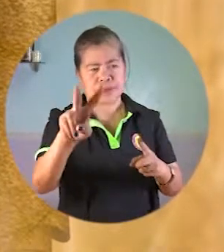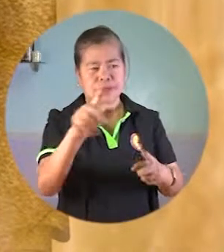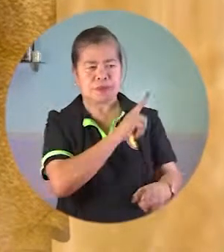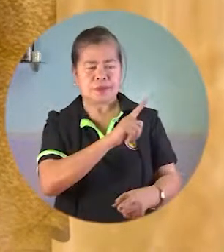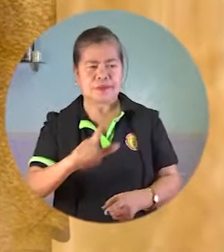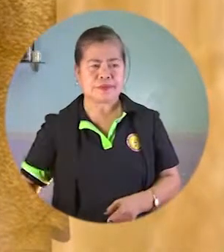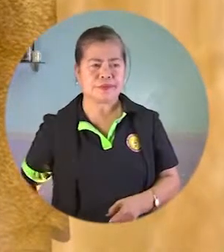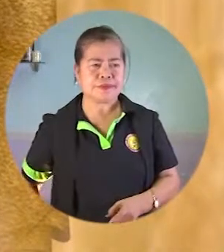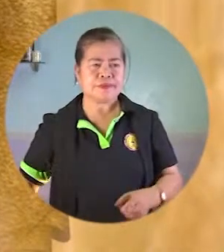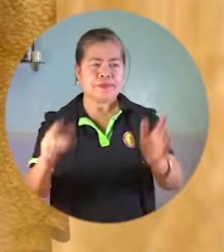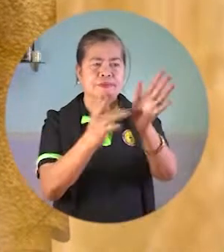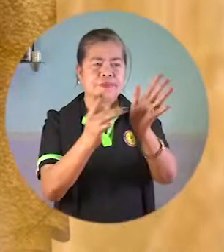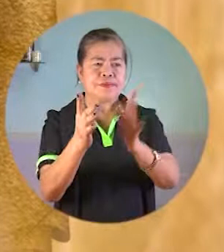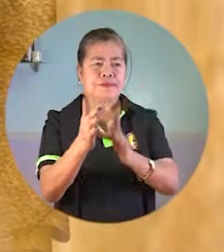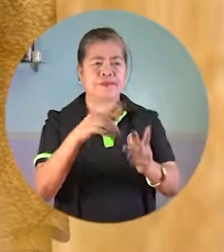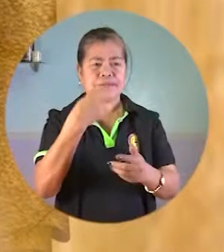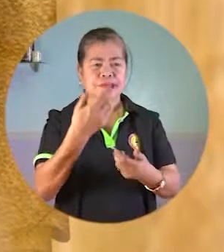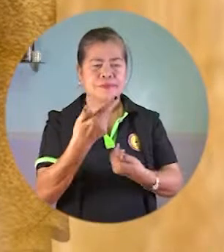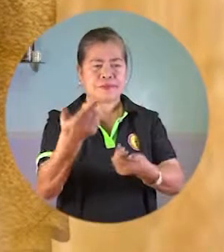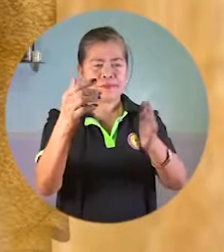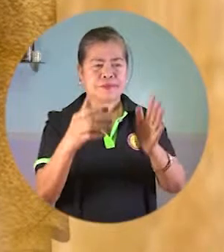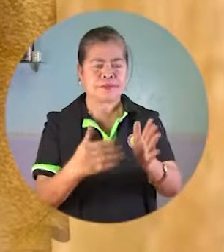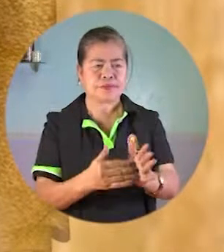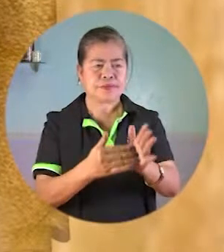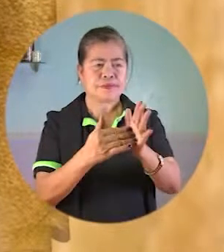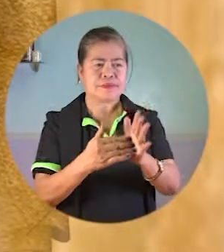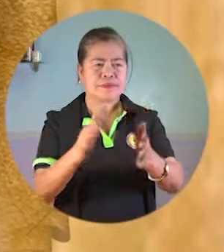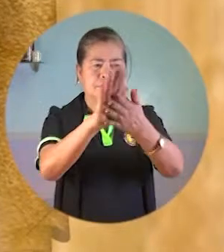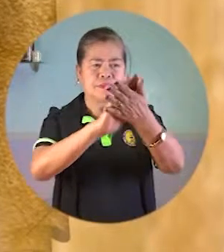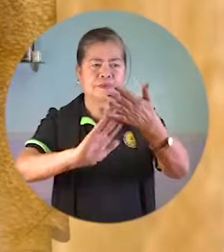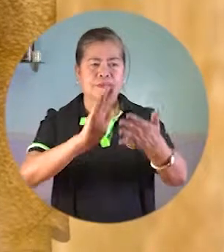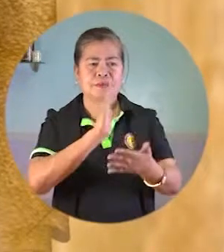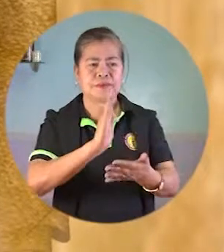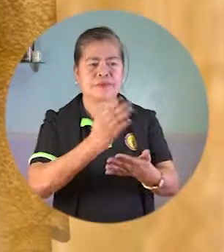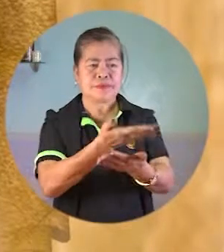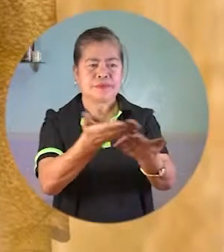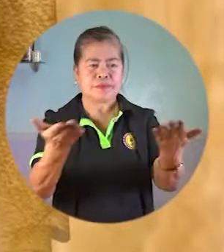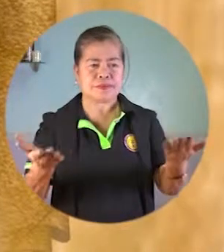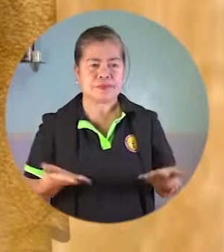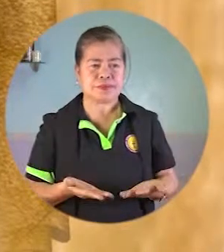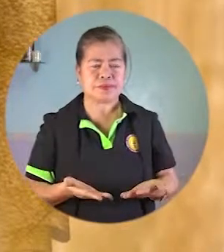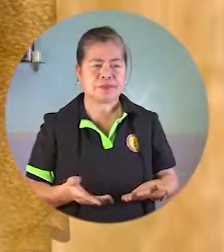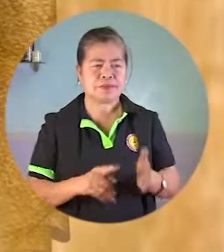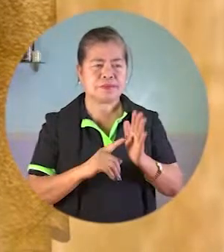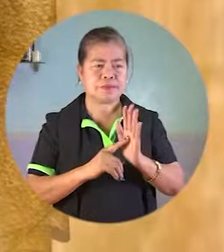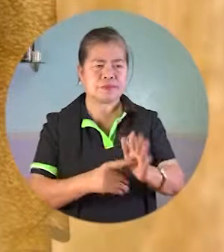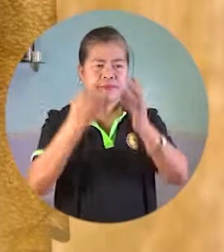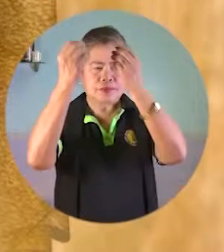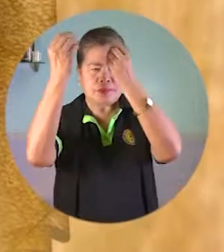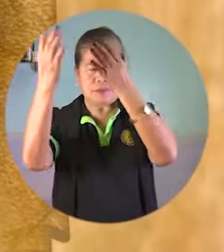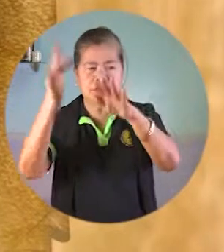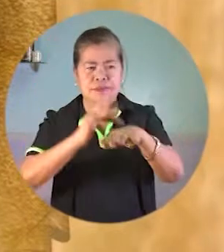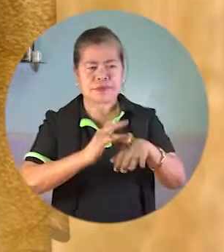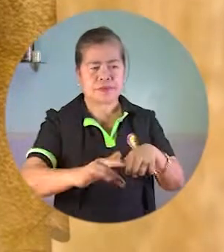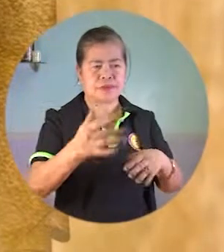when they saw the Lord. Jesus said to them again, "Peace be with you. As